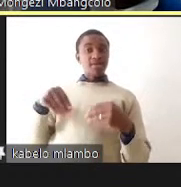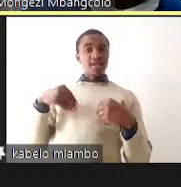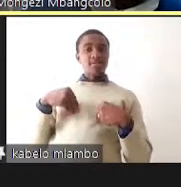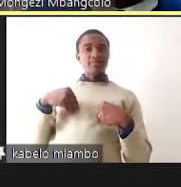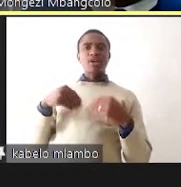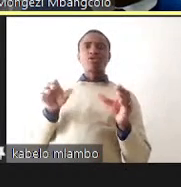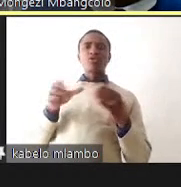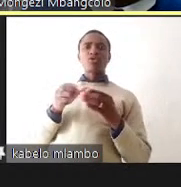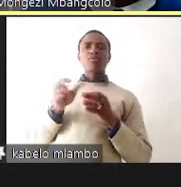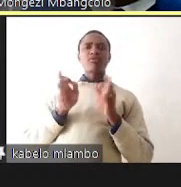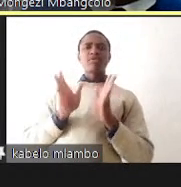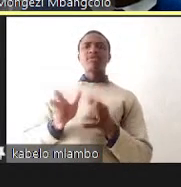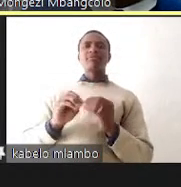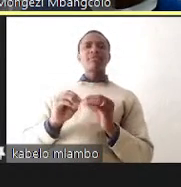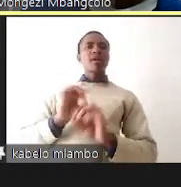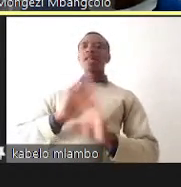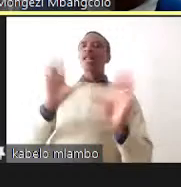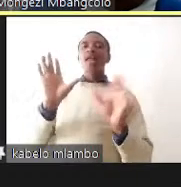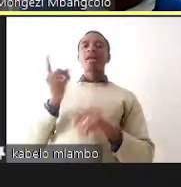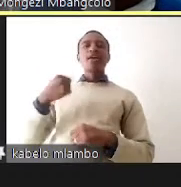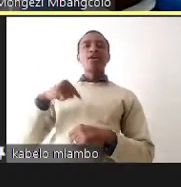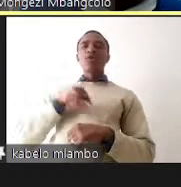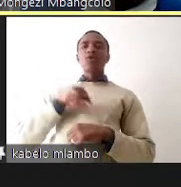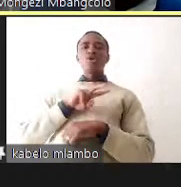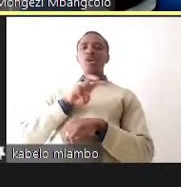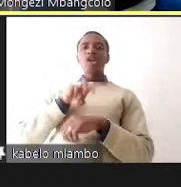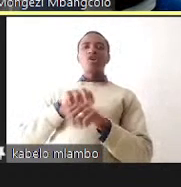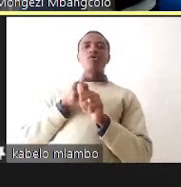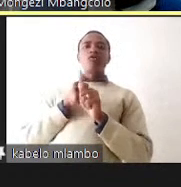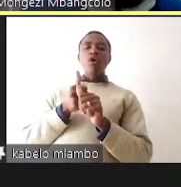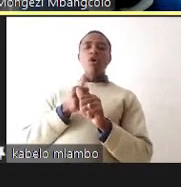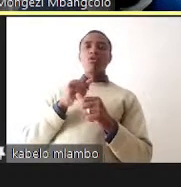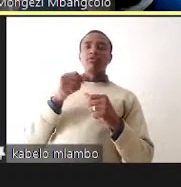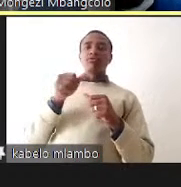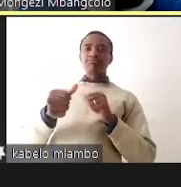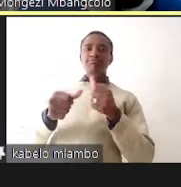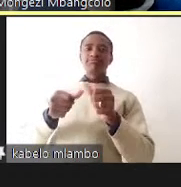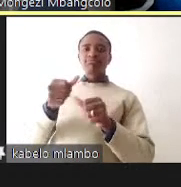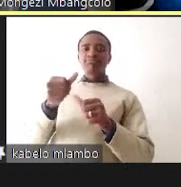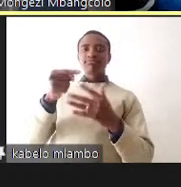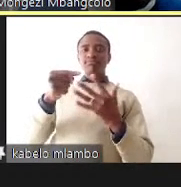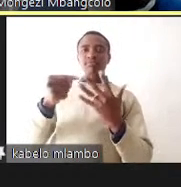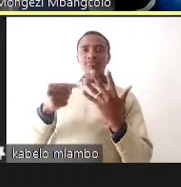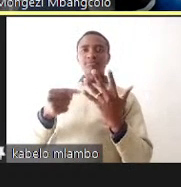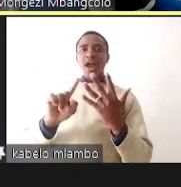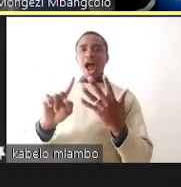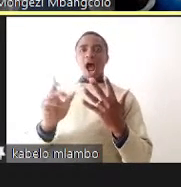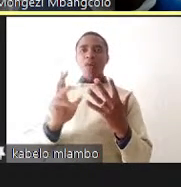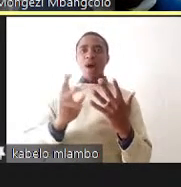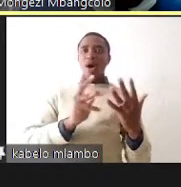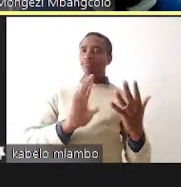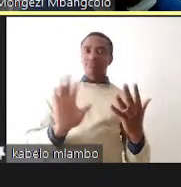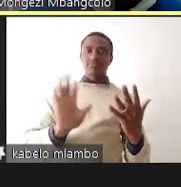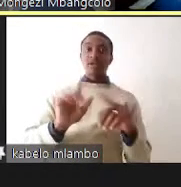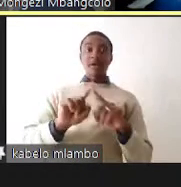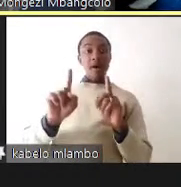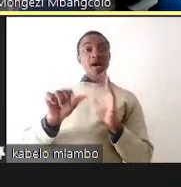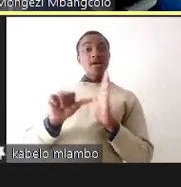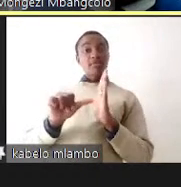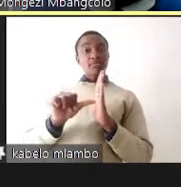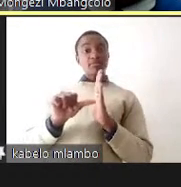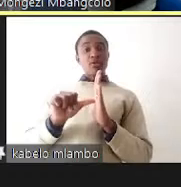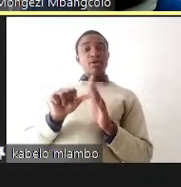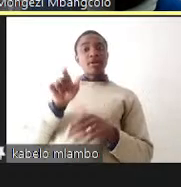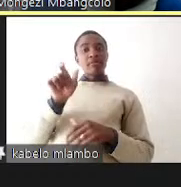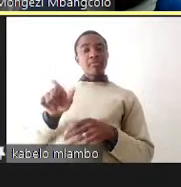facilitator made it clear that we don't need to follow any order. However, it's important for a person to indicate under